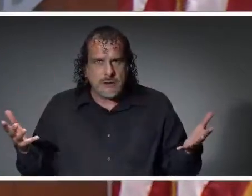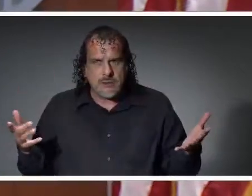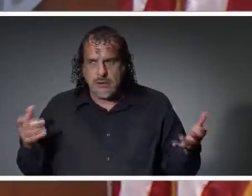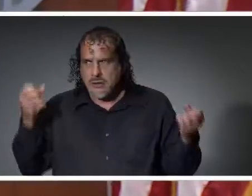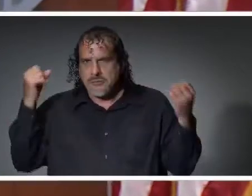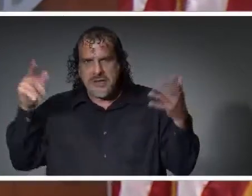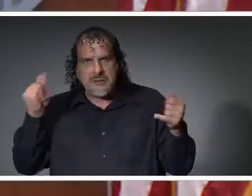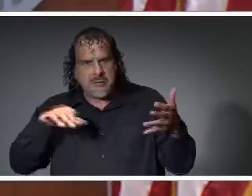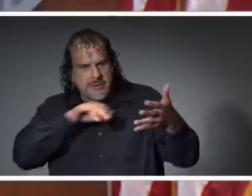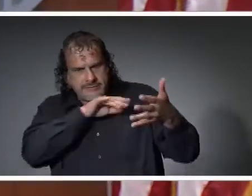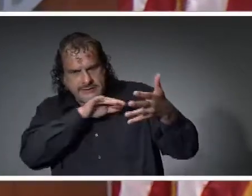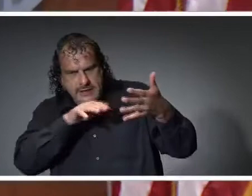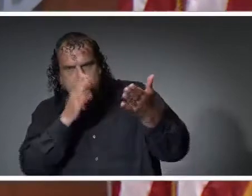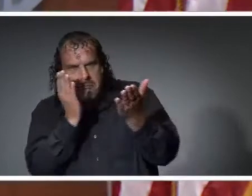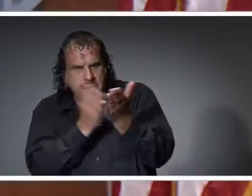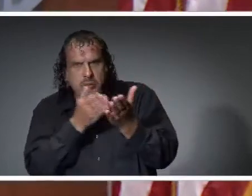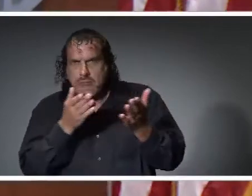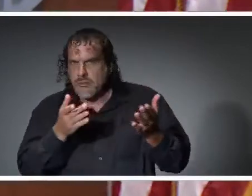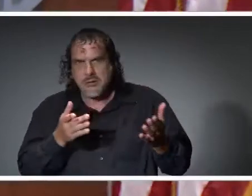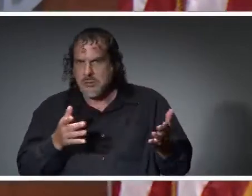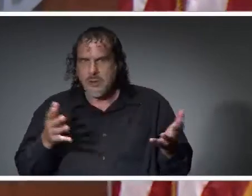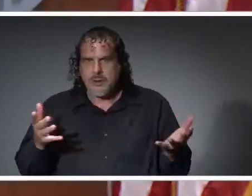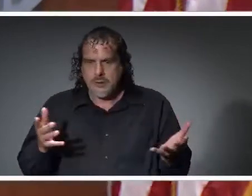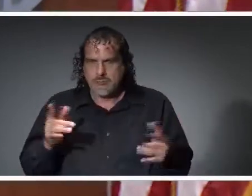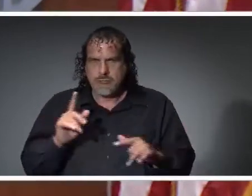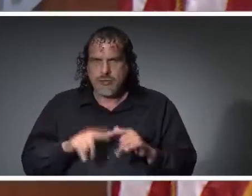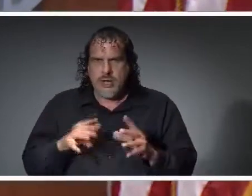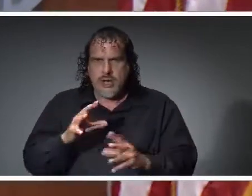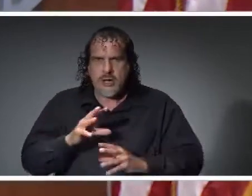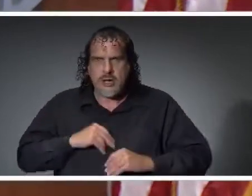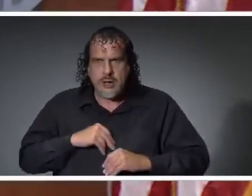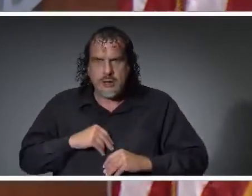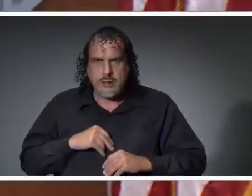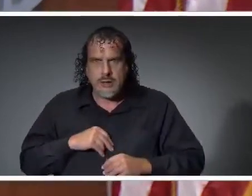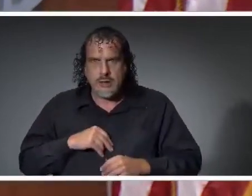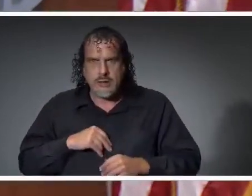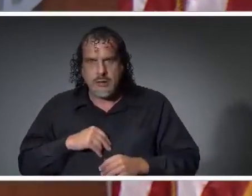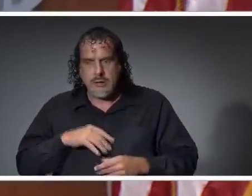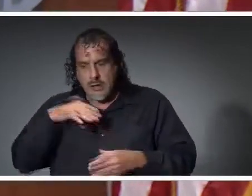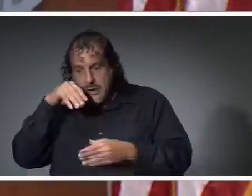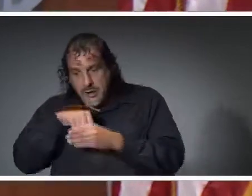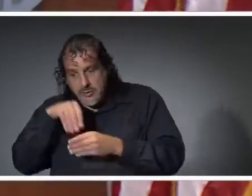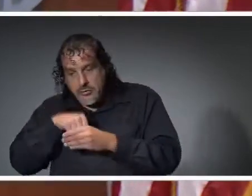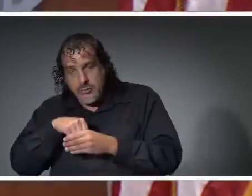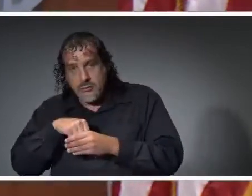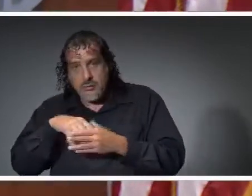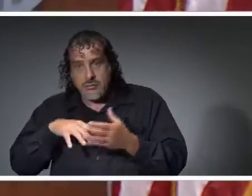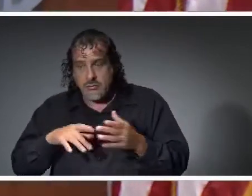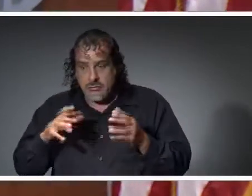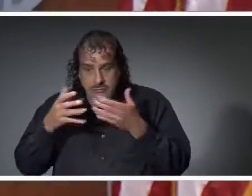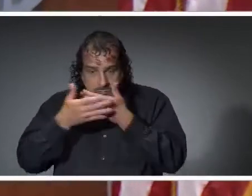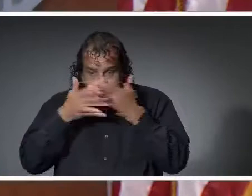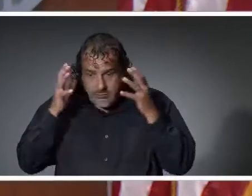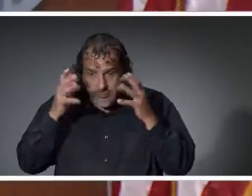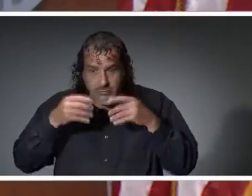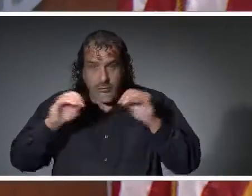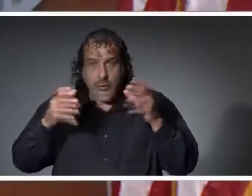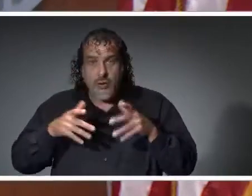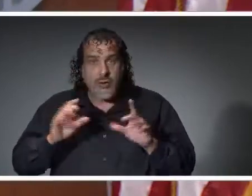and evidence, to be significantly lower than indoors closer than 6 feet and not wearing a mask. And